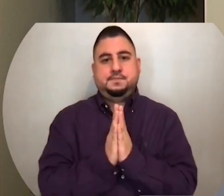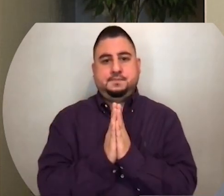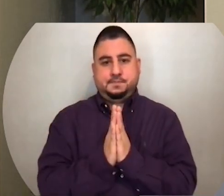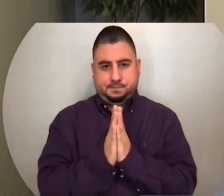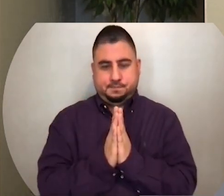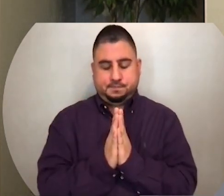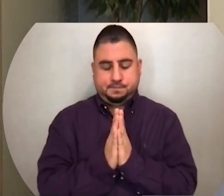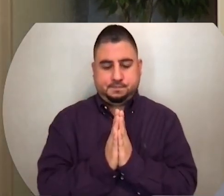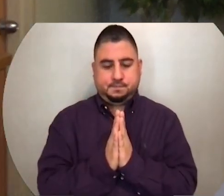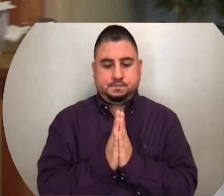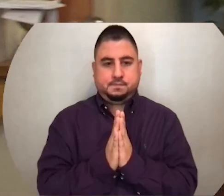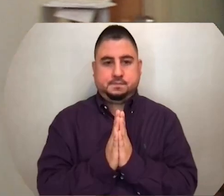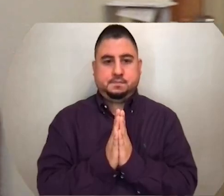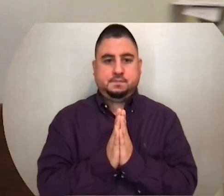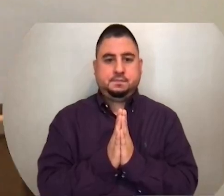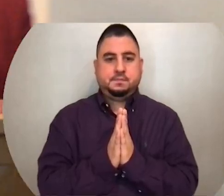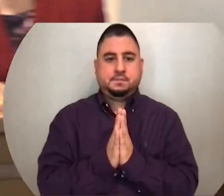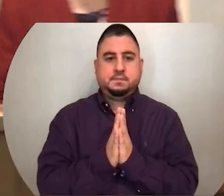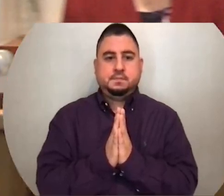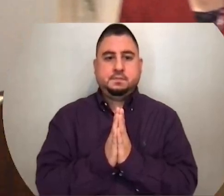ever.